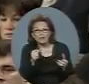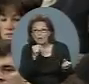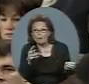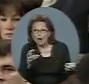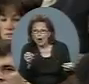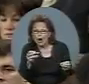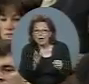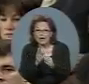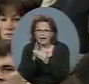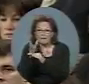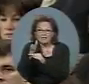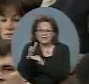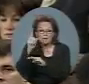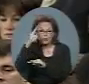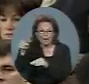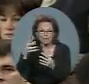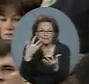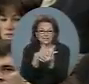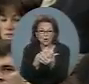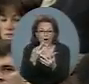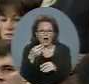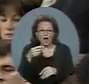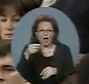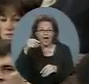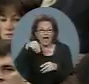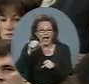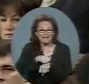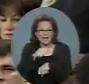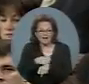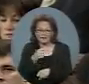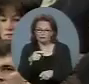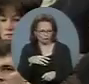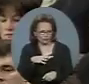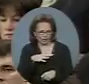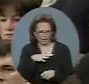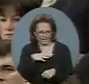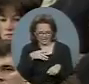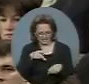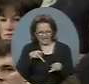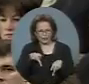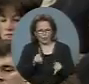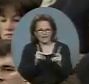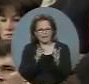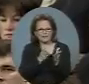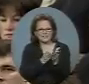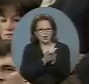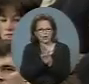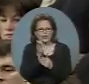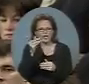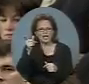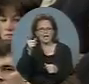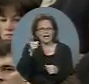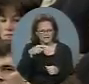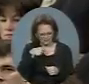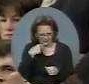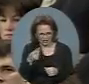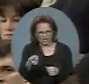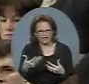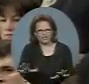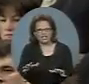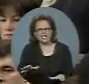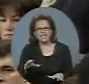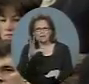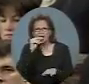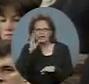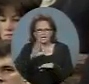understand the Afghan Independent Human Rights Commission has denied other things today about that were reported about them. The question, Mr. Speaker, is why the leader